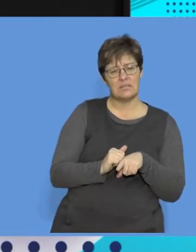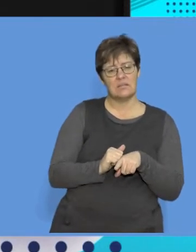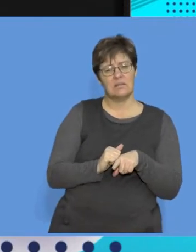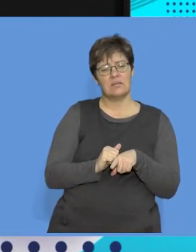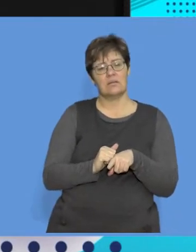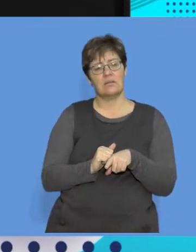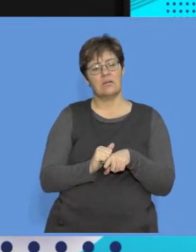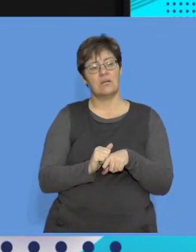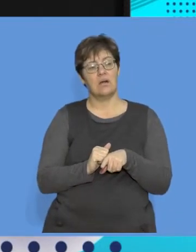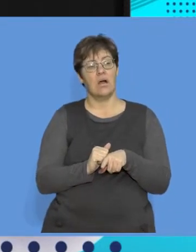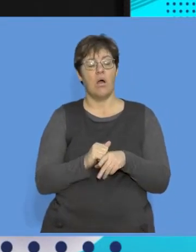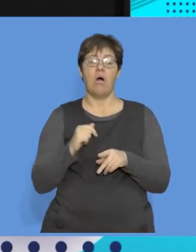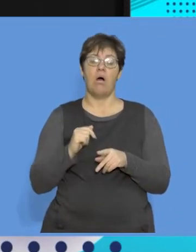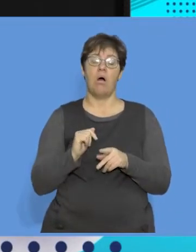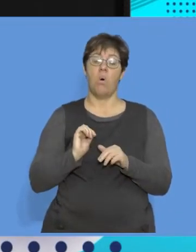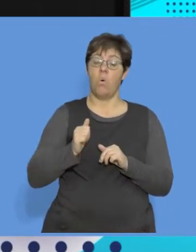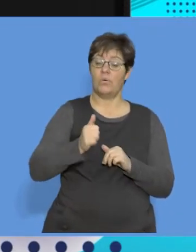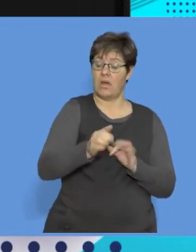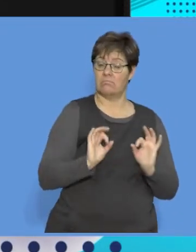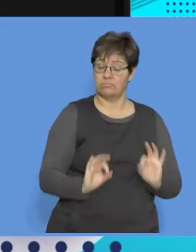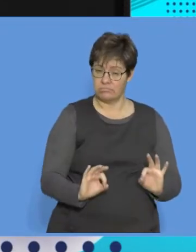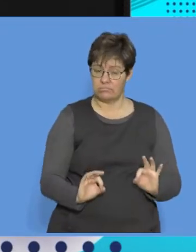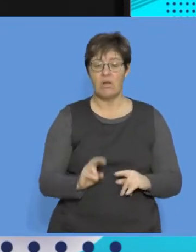into the right order is to look at